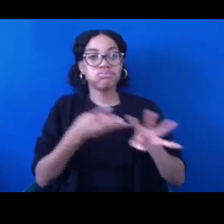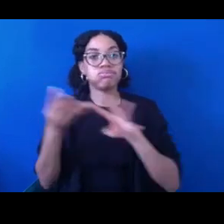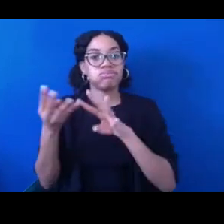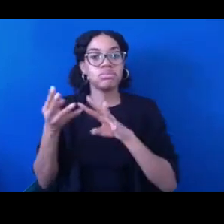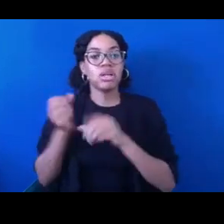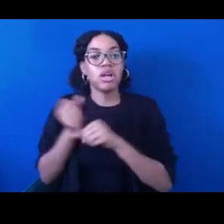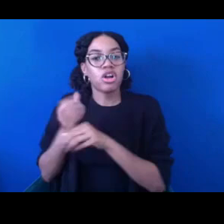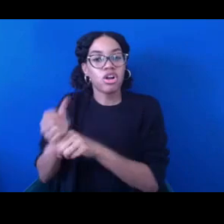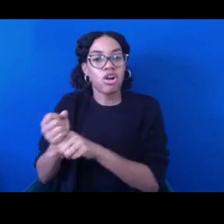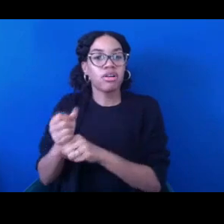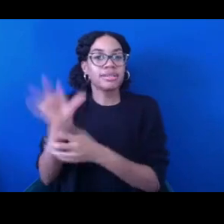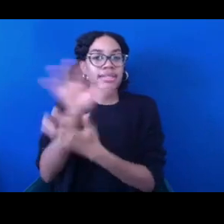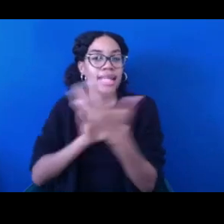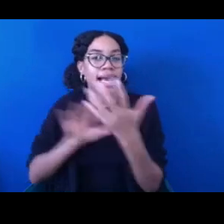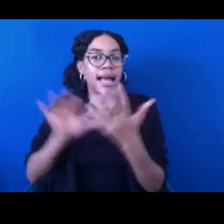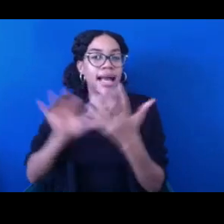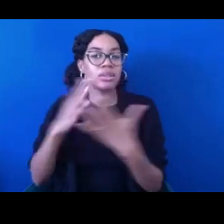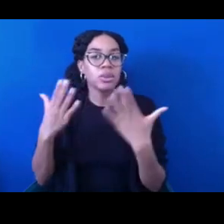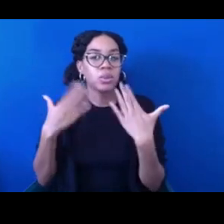winter.